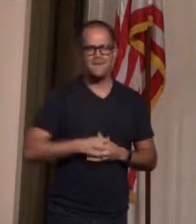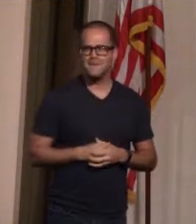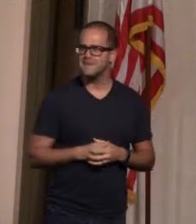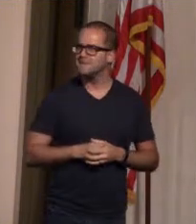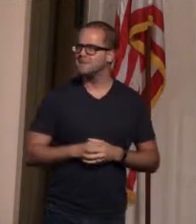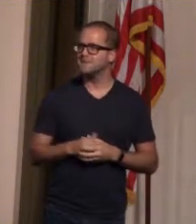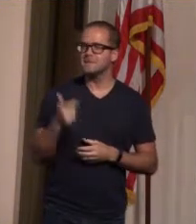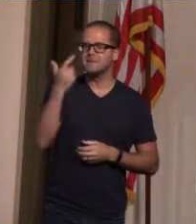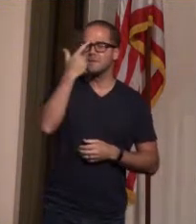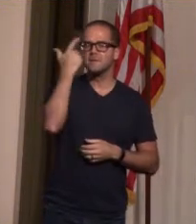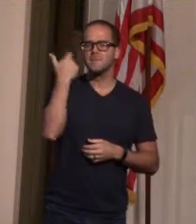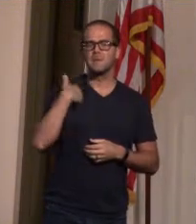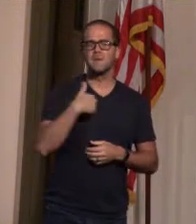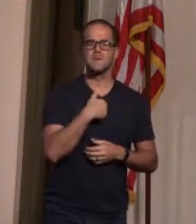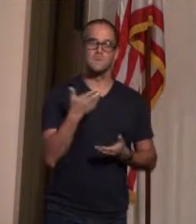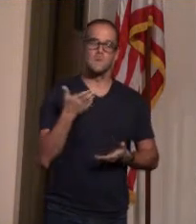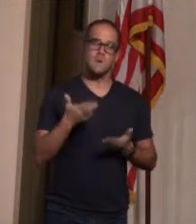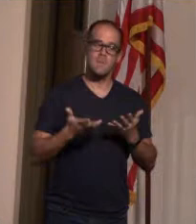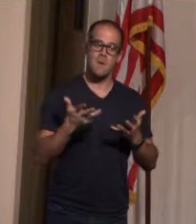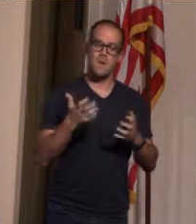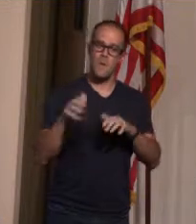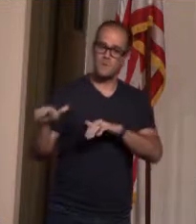not?